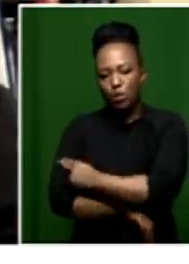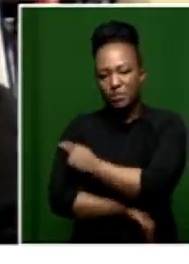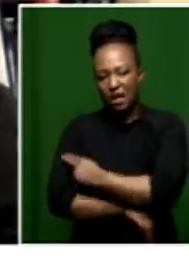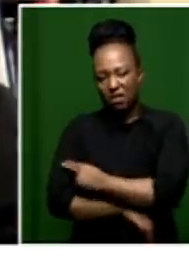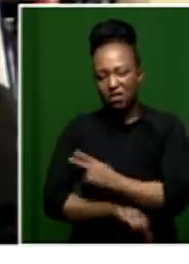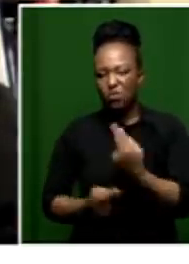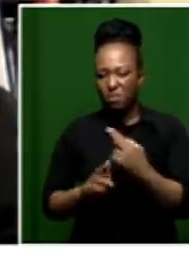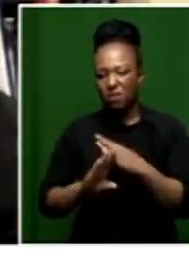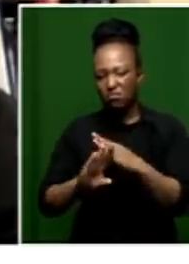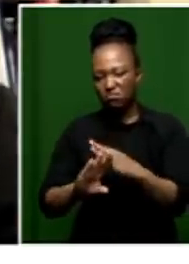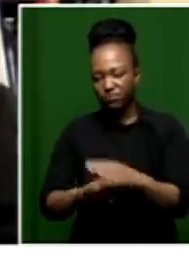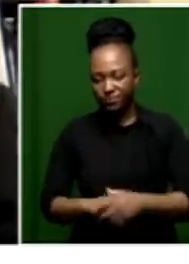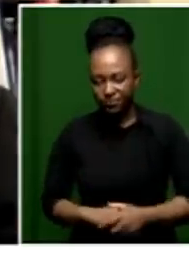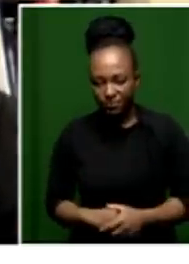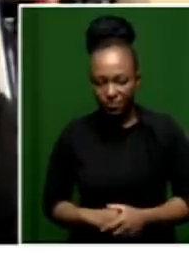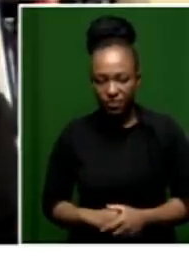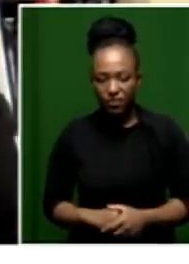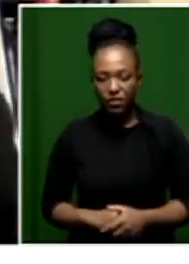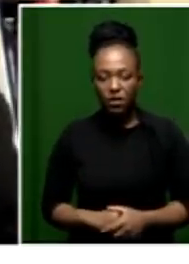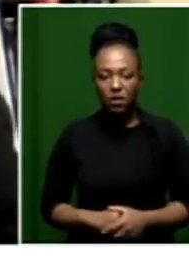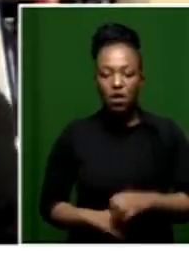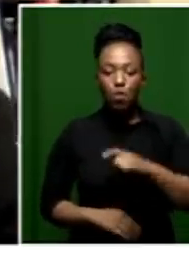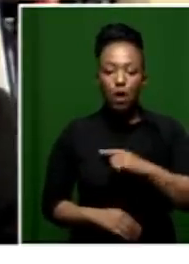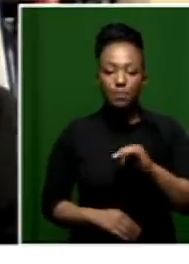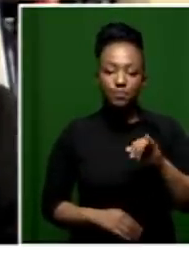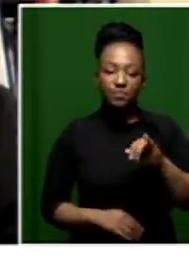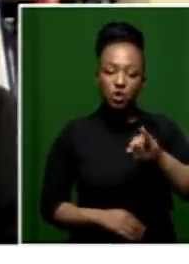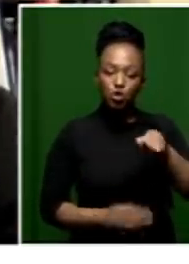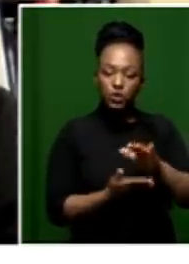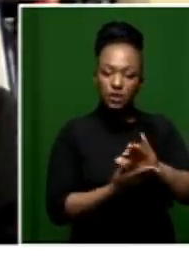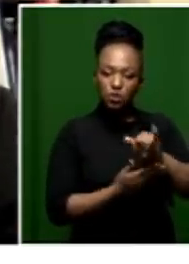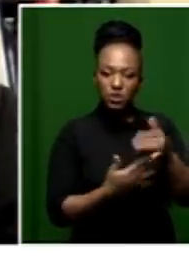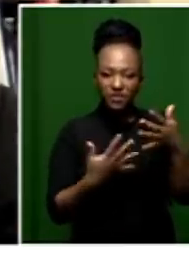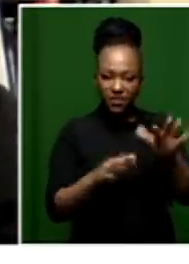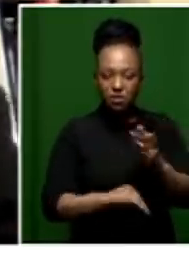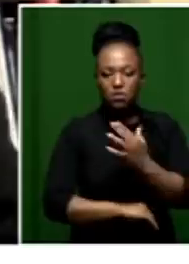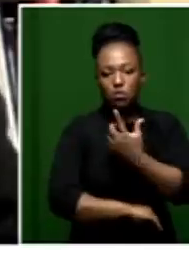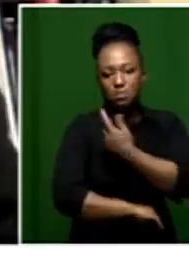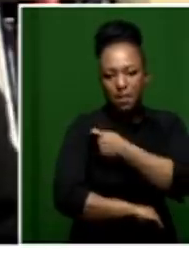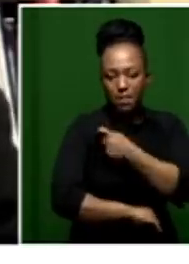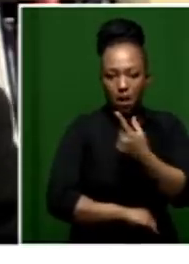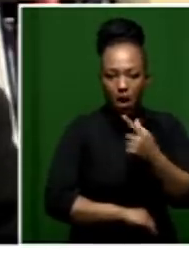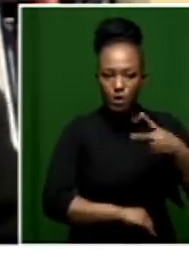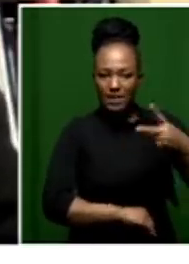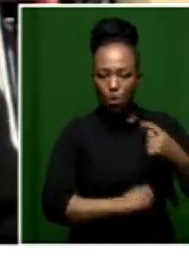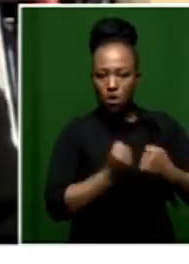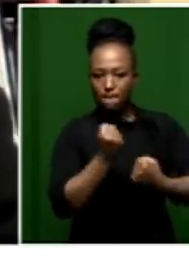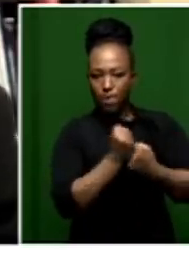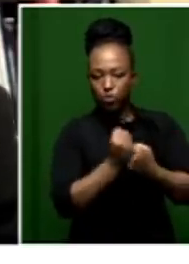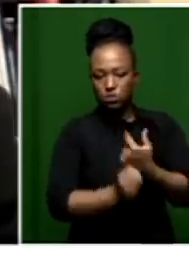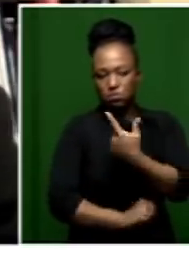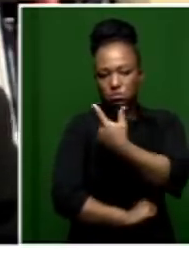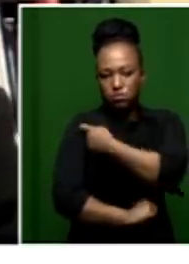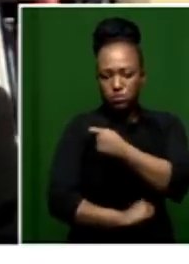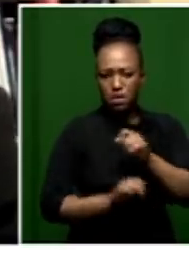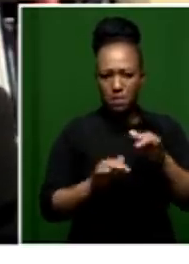of course, that's the other thing, the booster shots, Prof. Many people concerned about that as well. Is that now going to